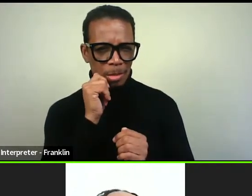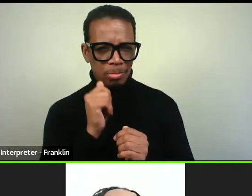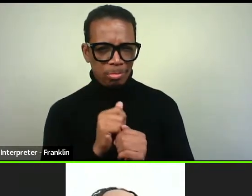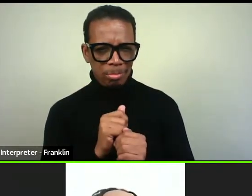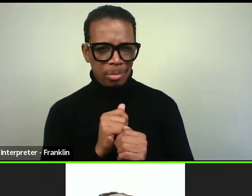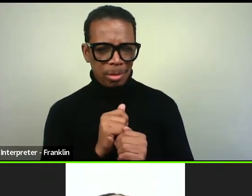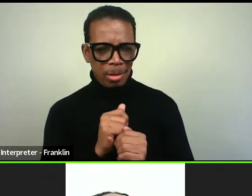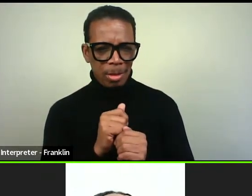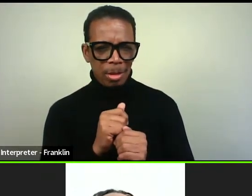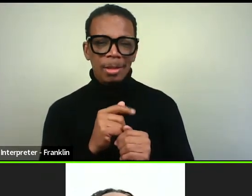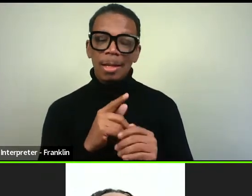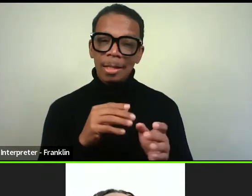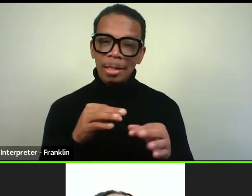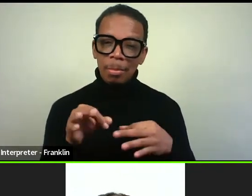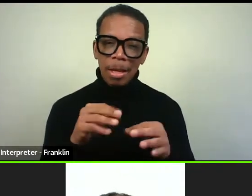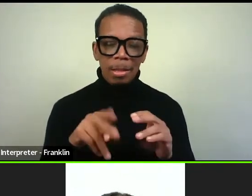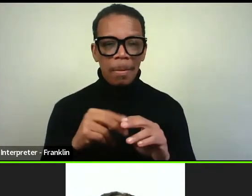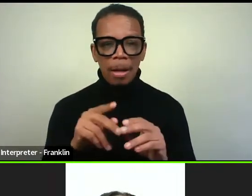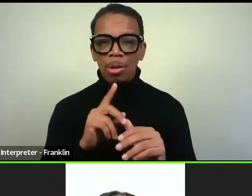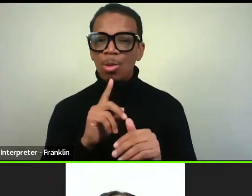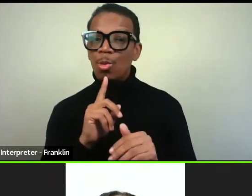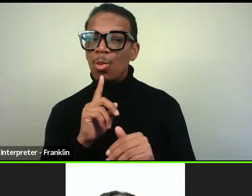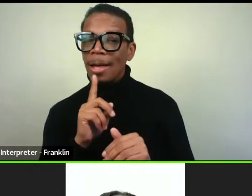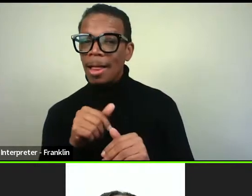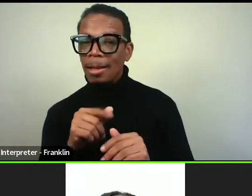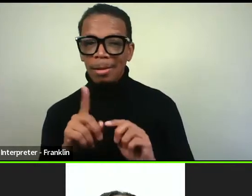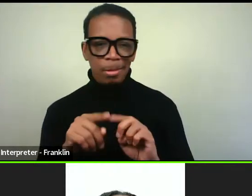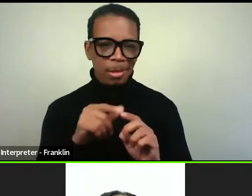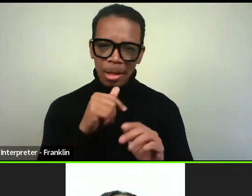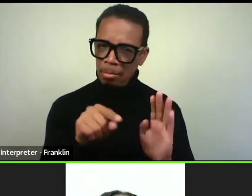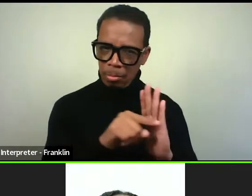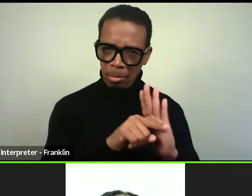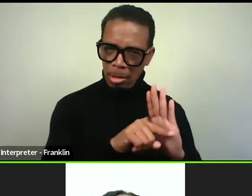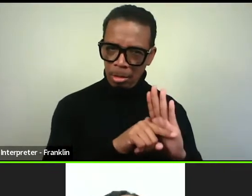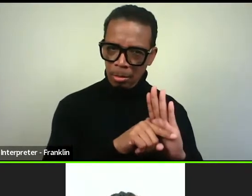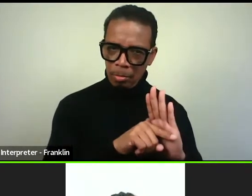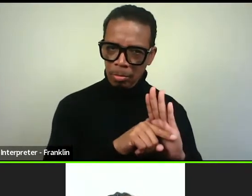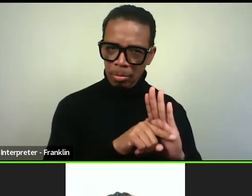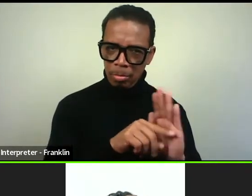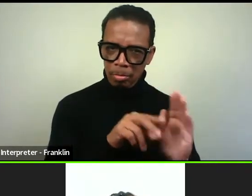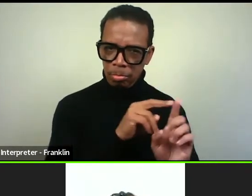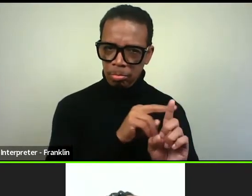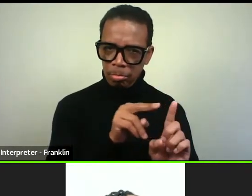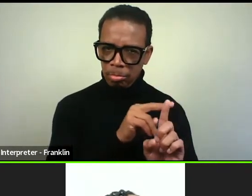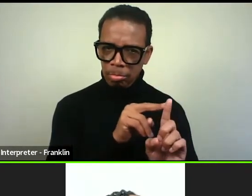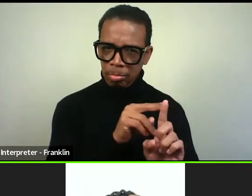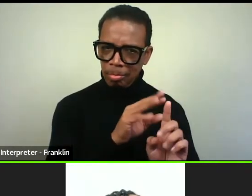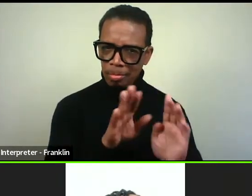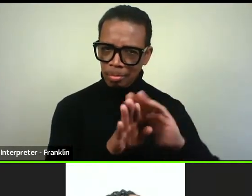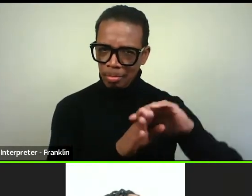tells them about the reality, but not in a negative way. Tells them about